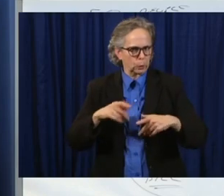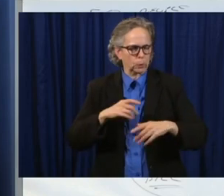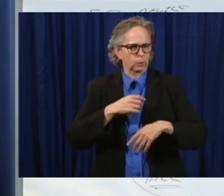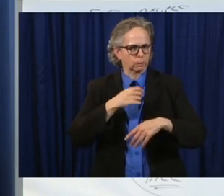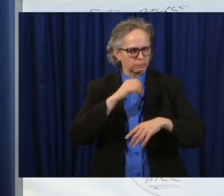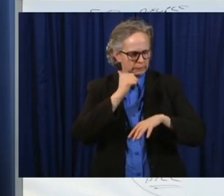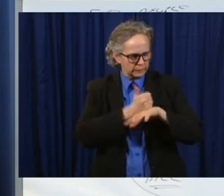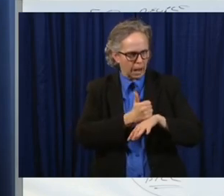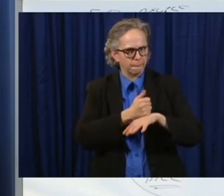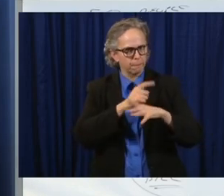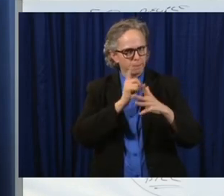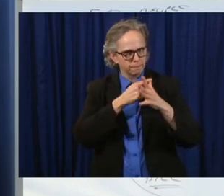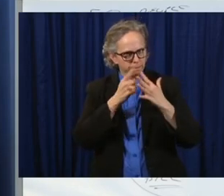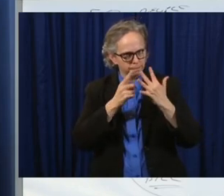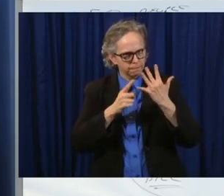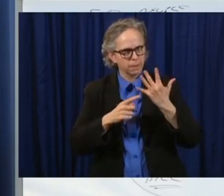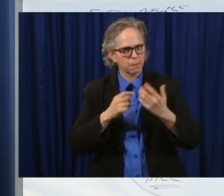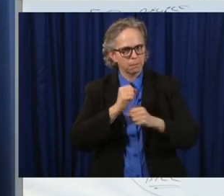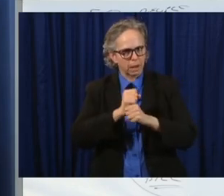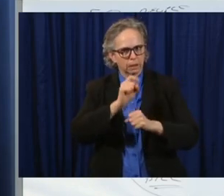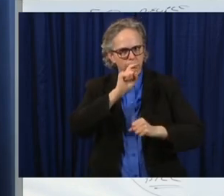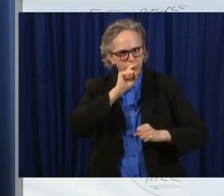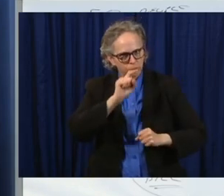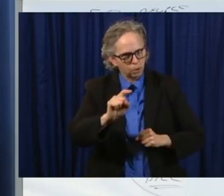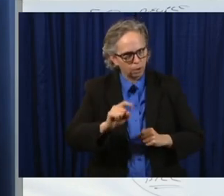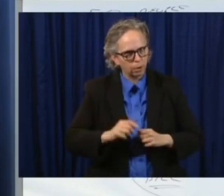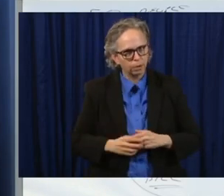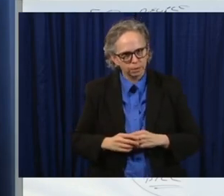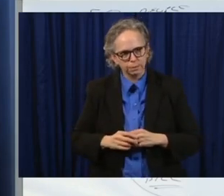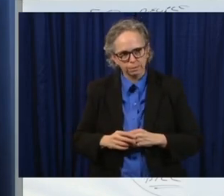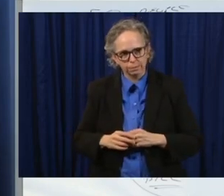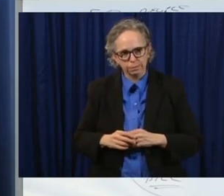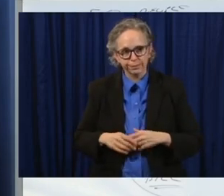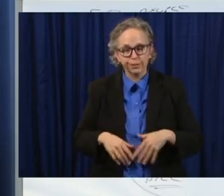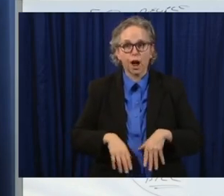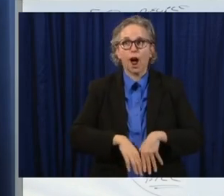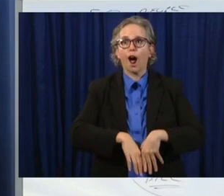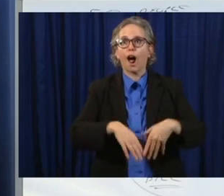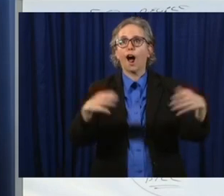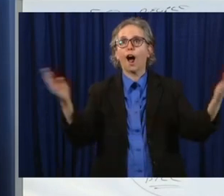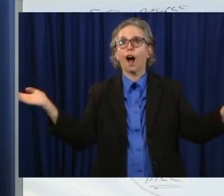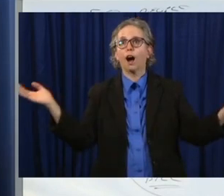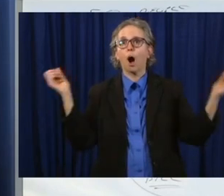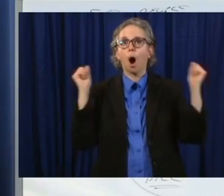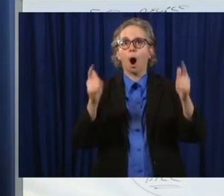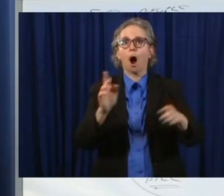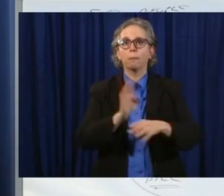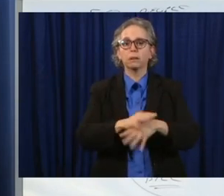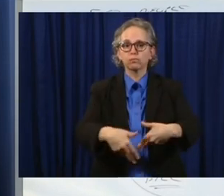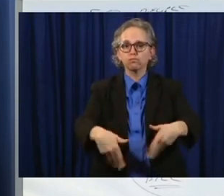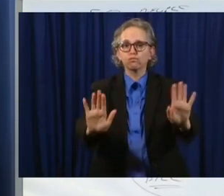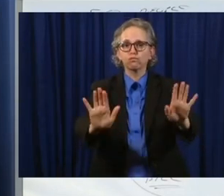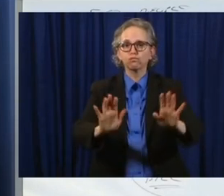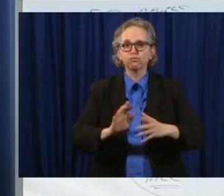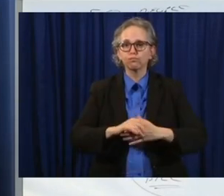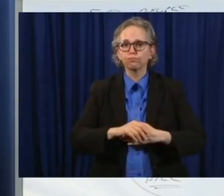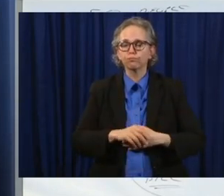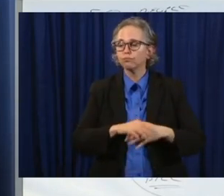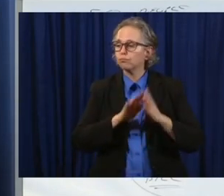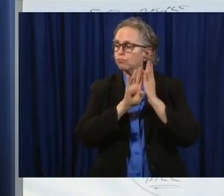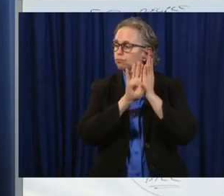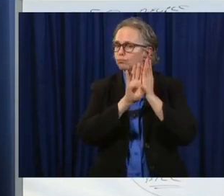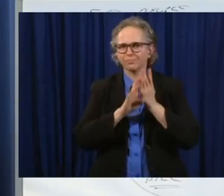together, because it's not just open everything up or open whatever we're going to open up, and people will